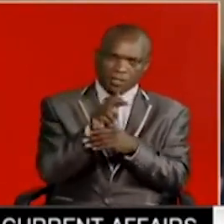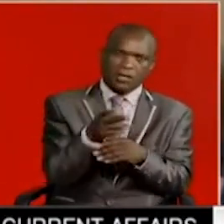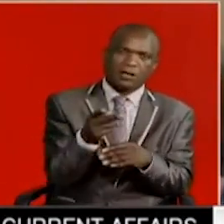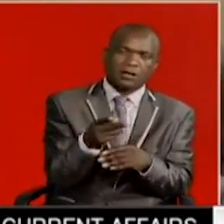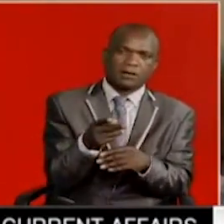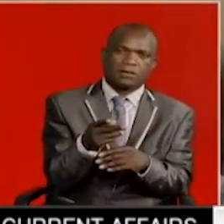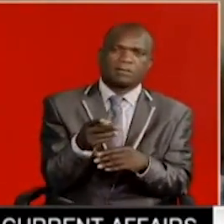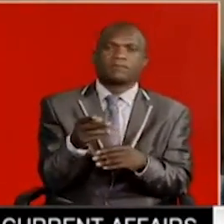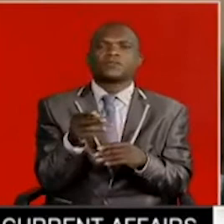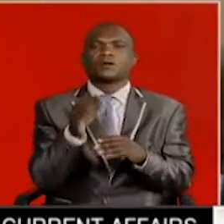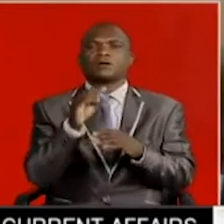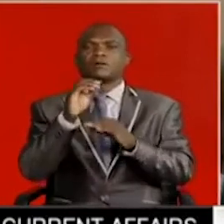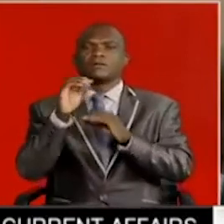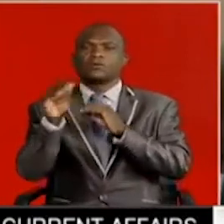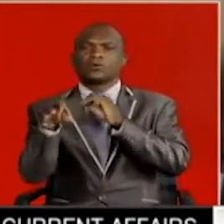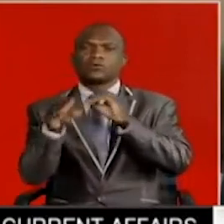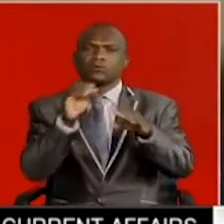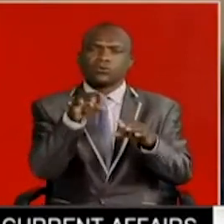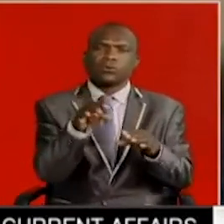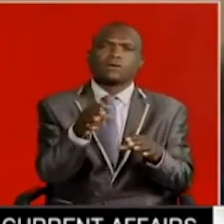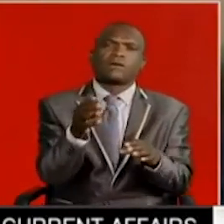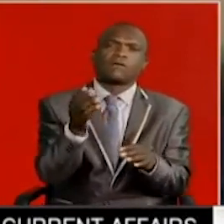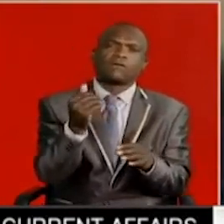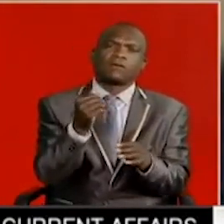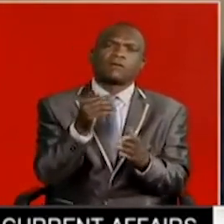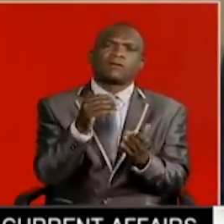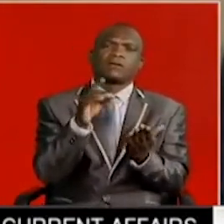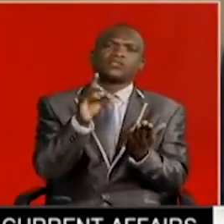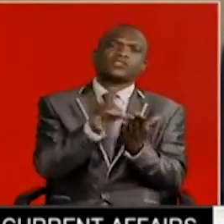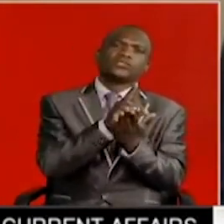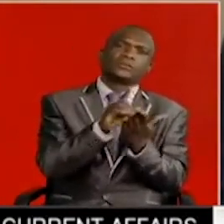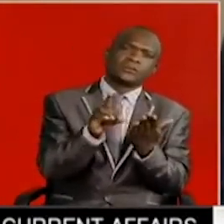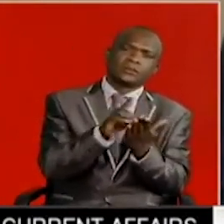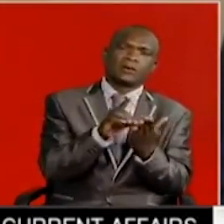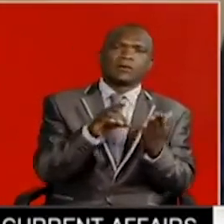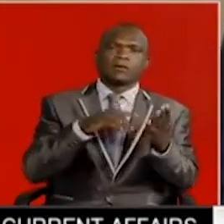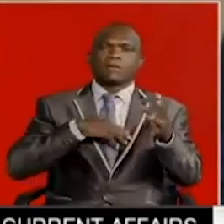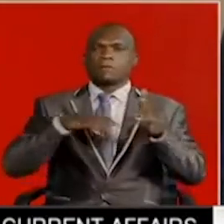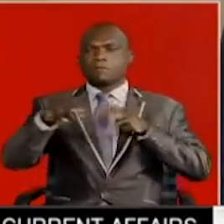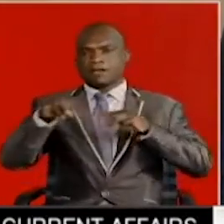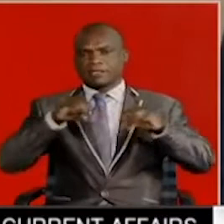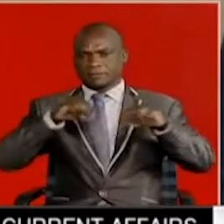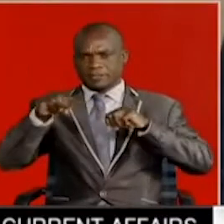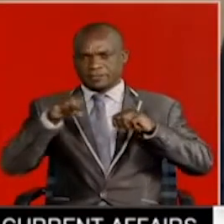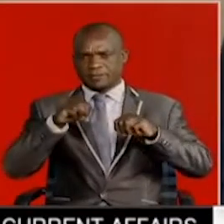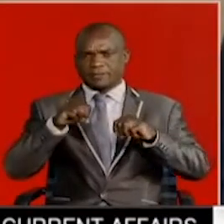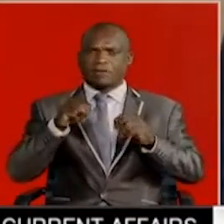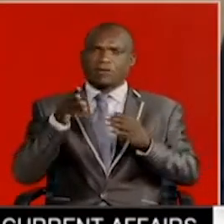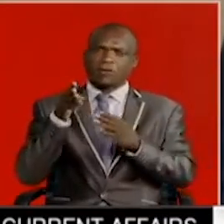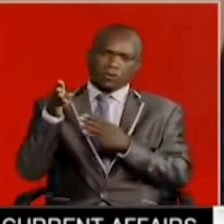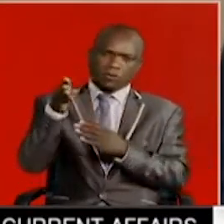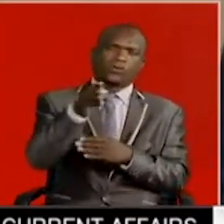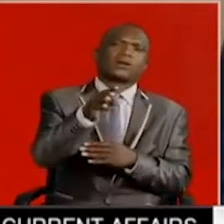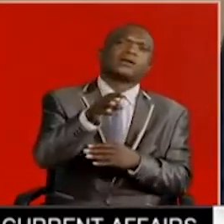Logistical support for vaccine distribution and cold chain management throughout